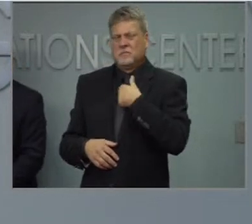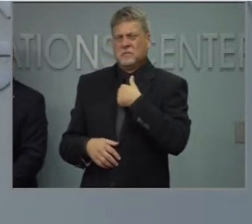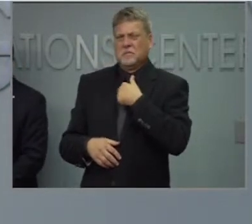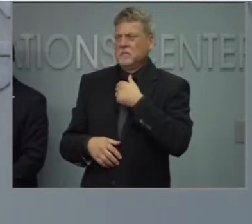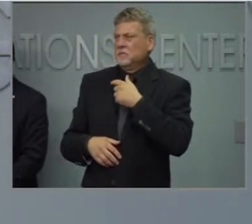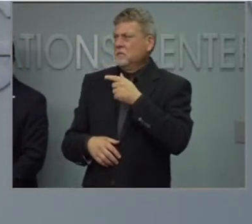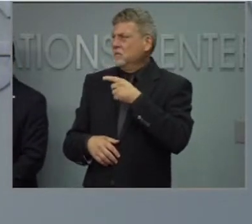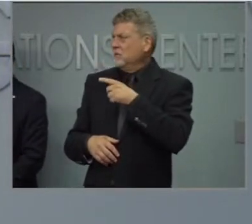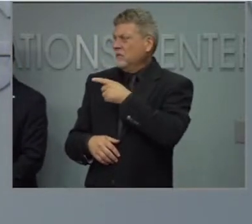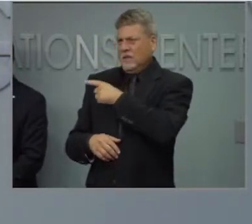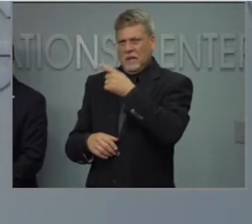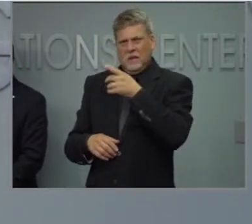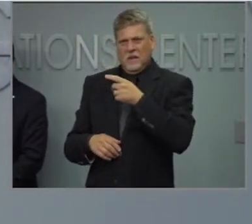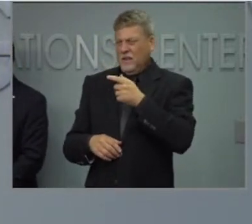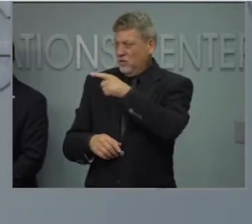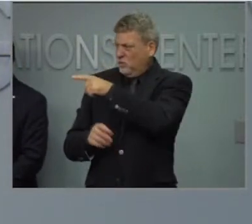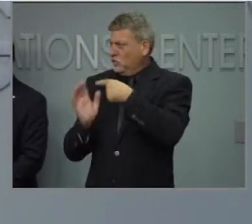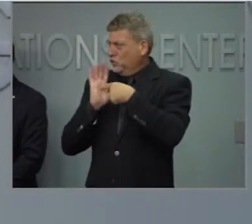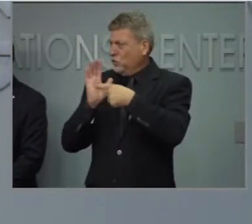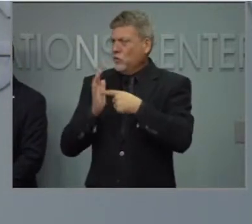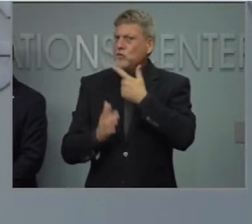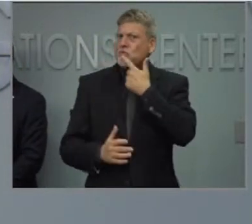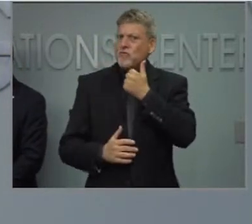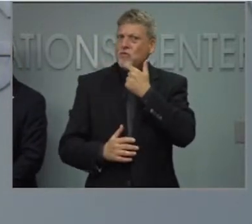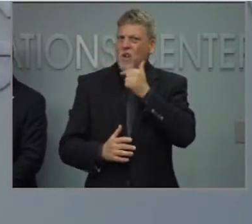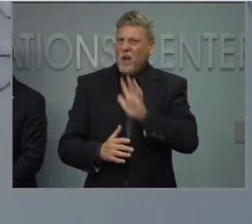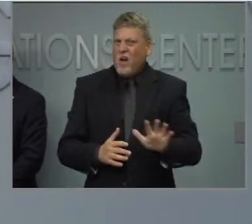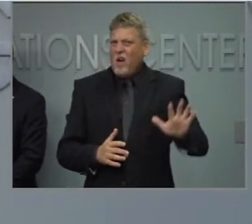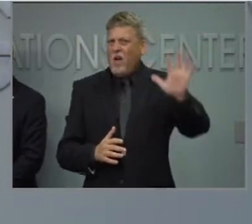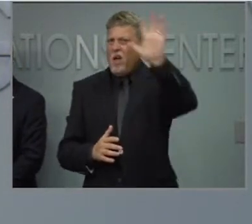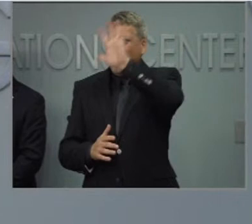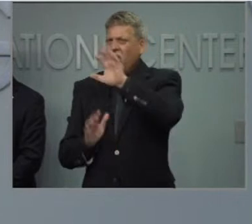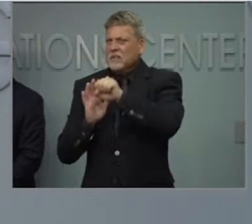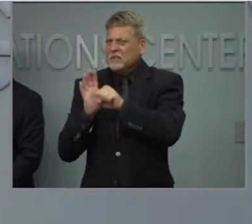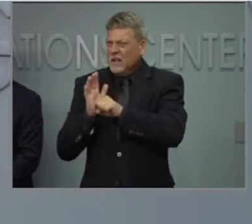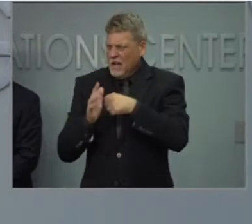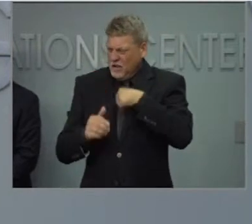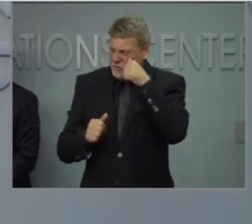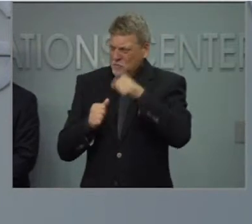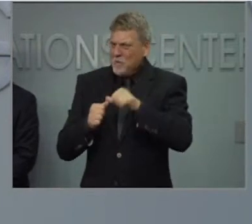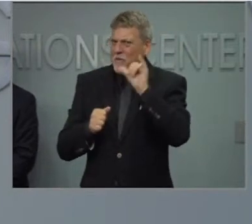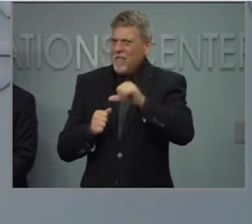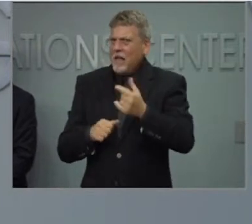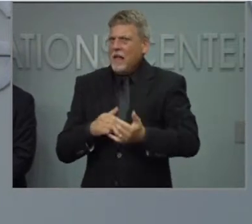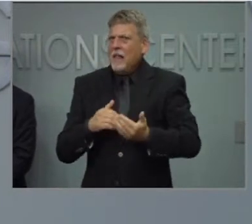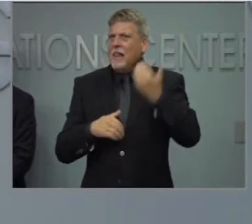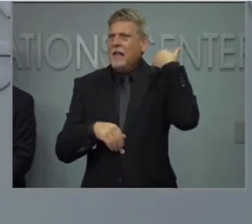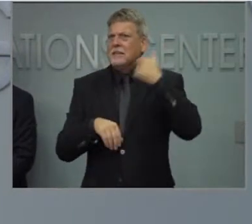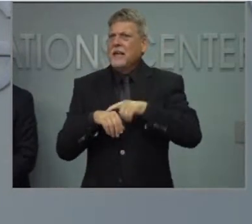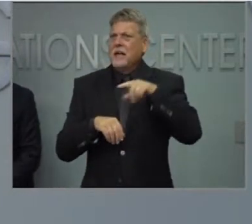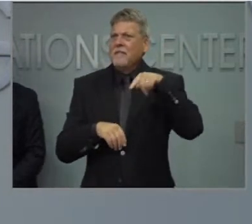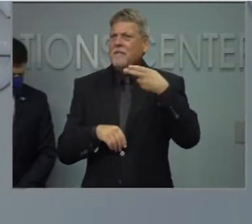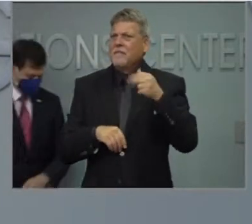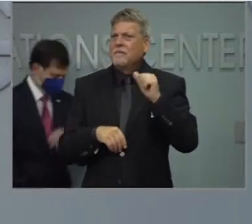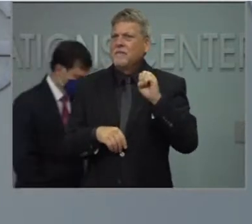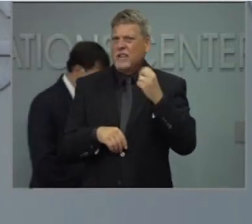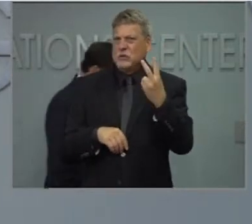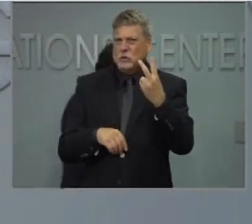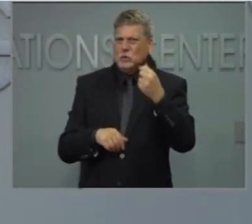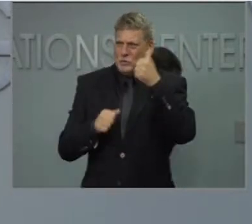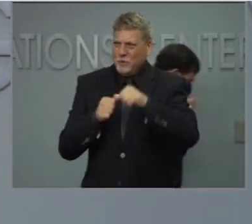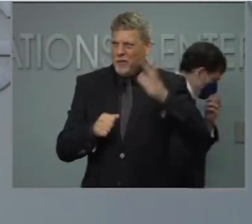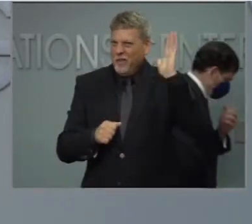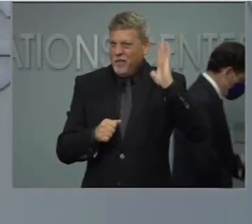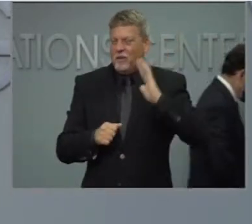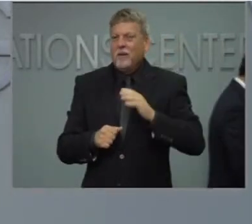saw every county being red was probably when we were in phase 2. Garth Brooks announced today he's canceling a concert